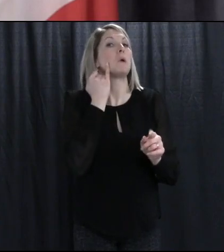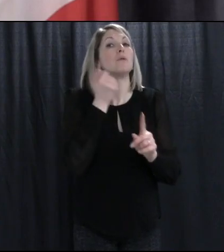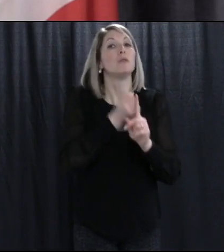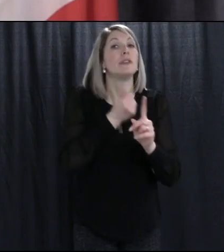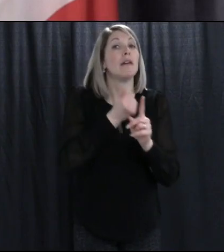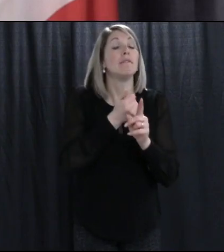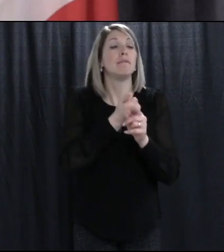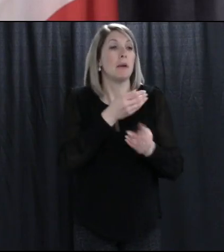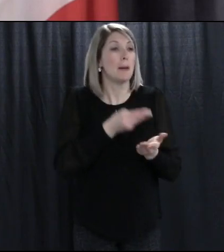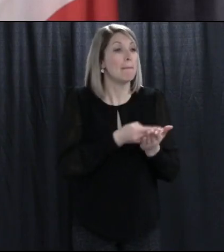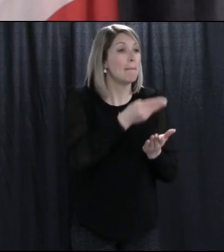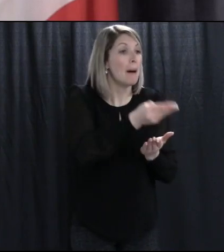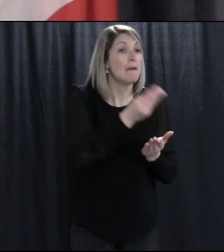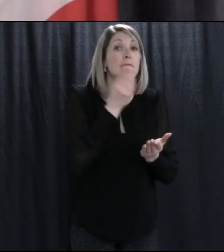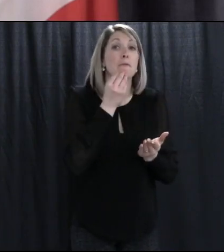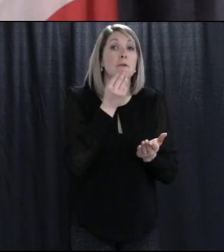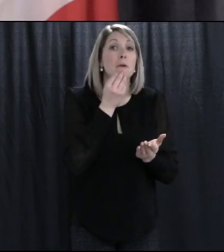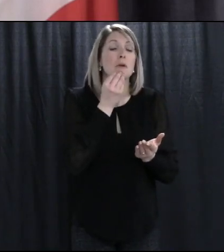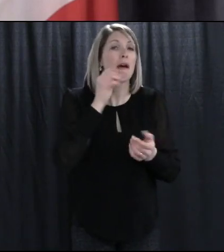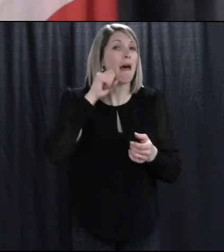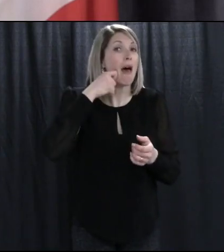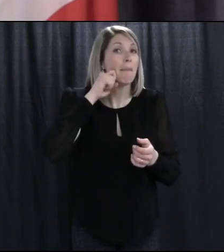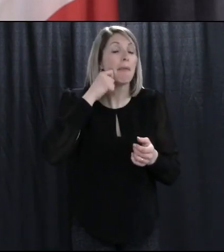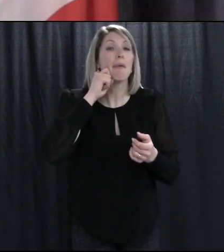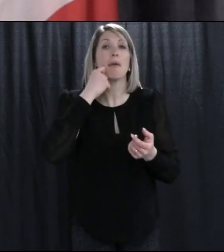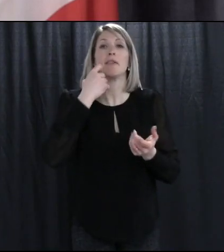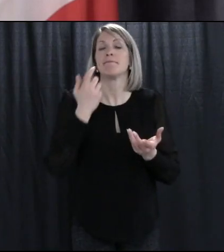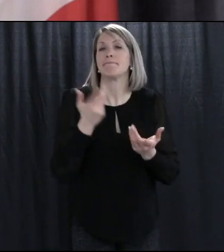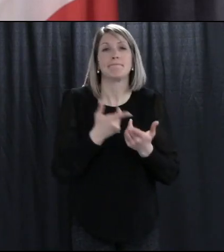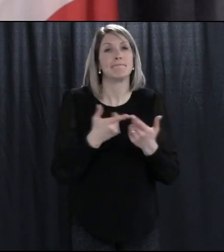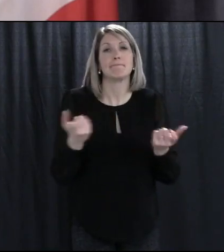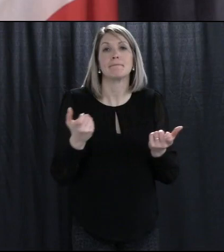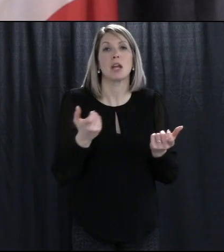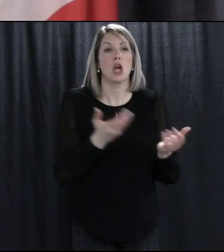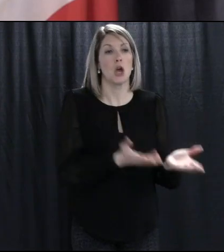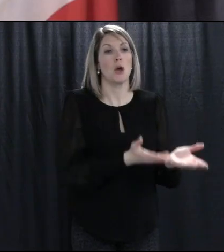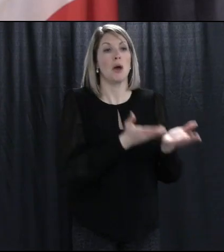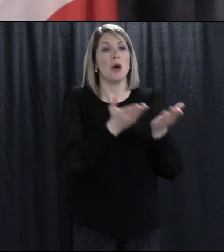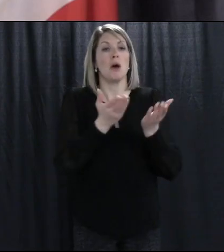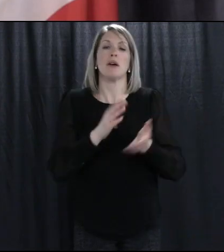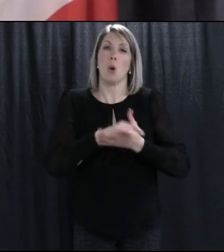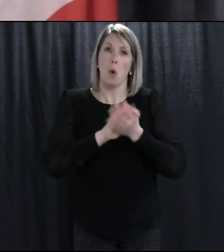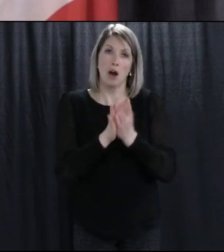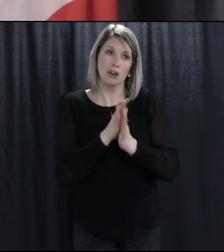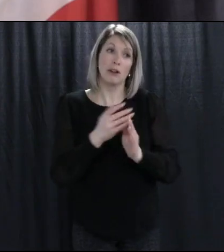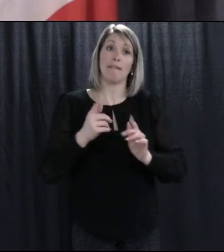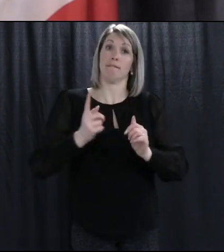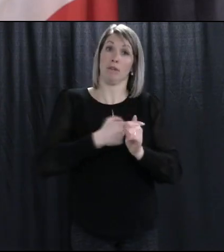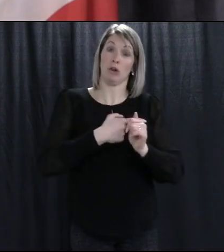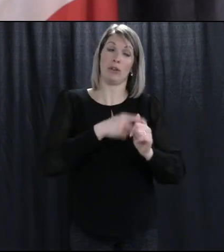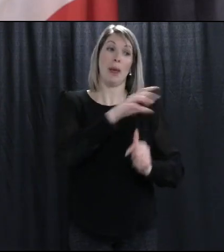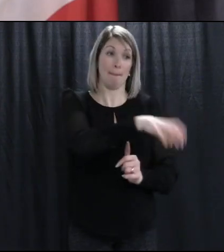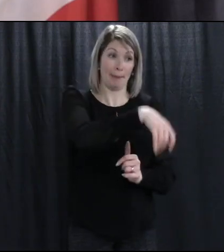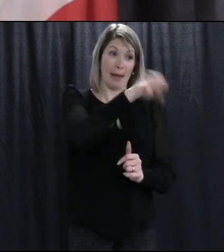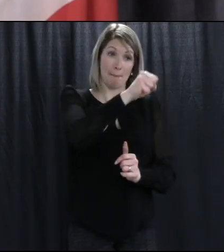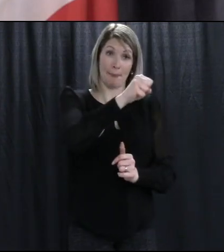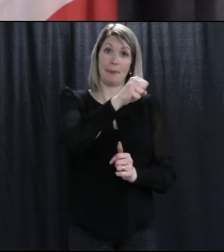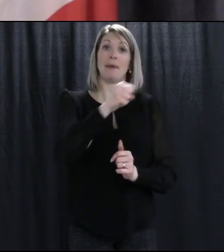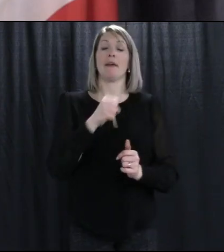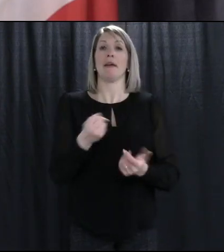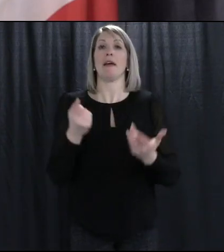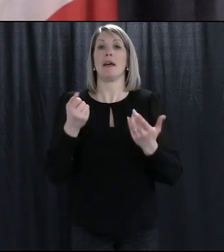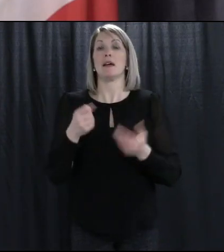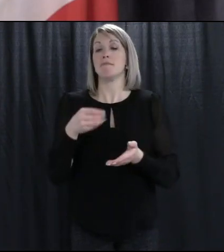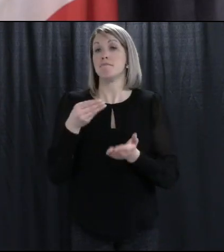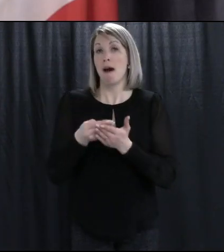again, to if you're getting produce, once you bring it, obviously you wash your hands very well after you pick it up, before and after you pick it